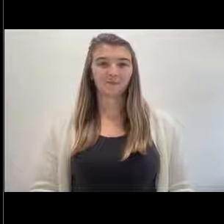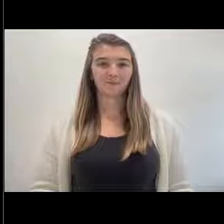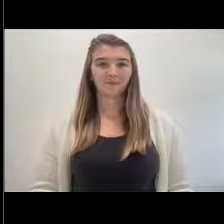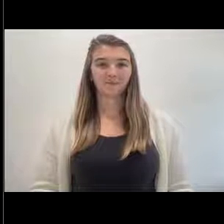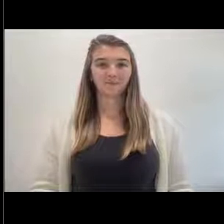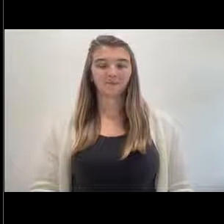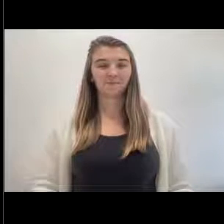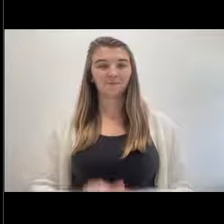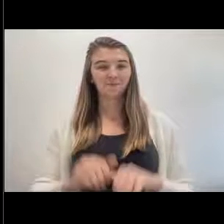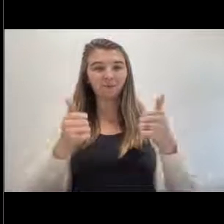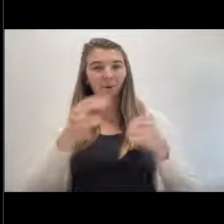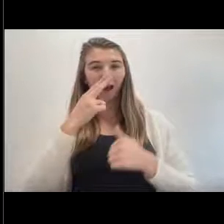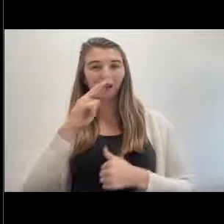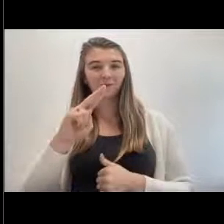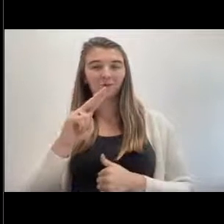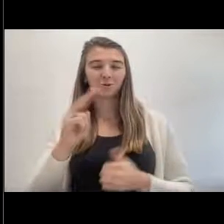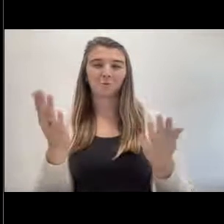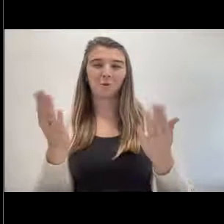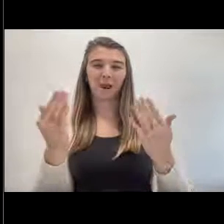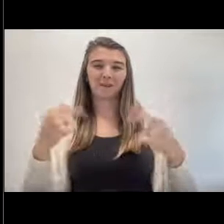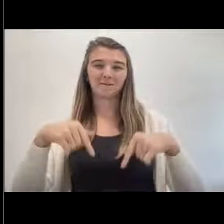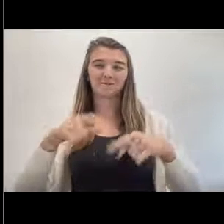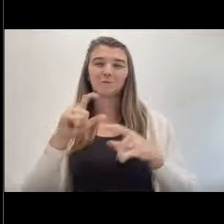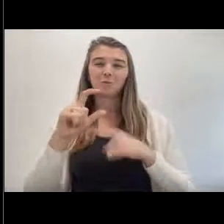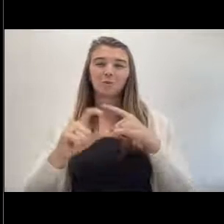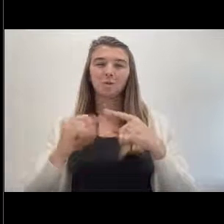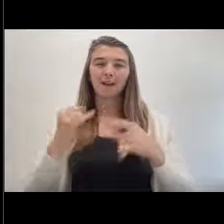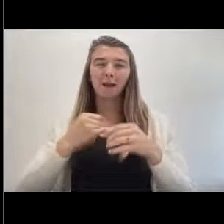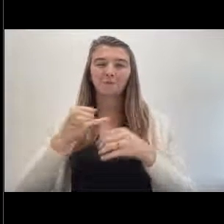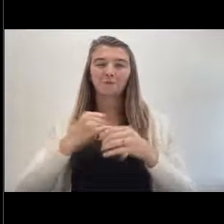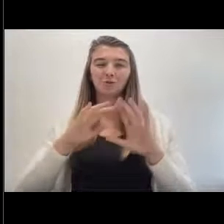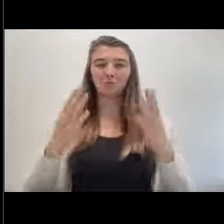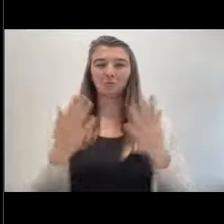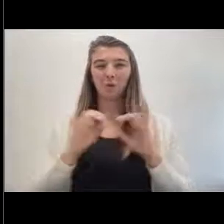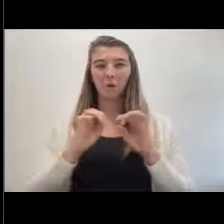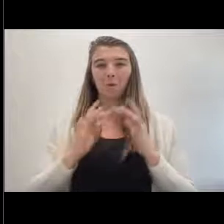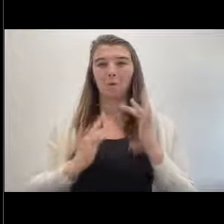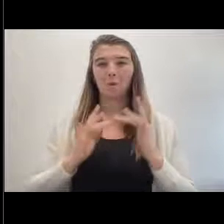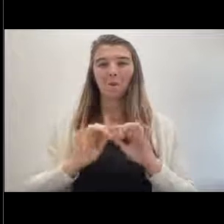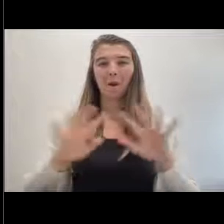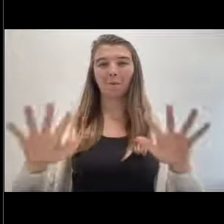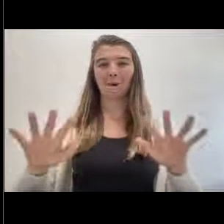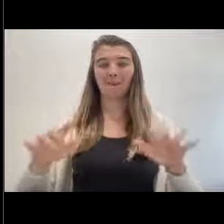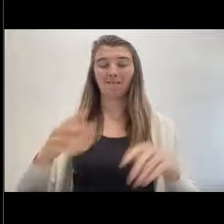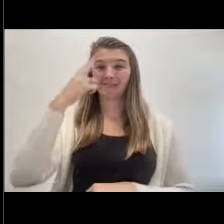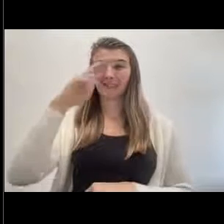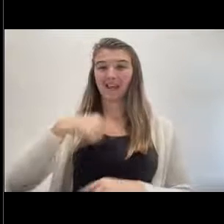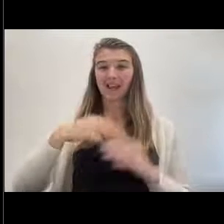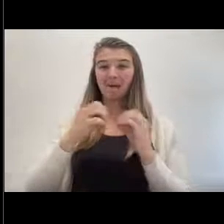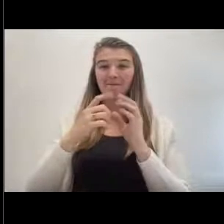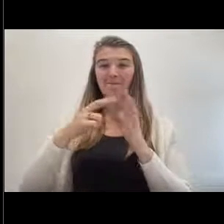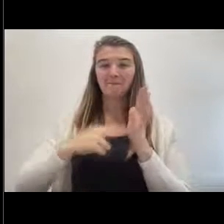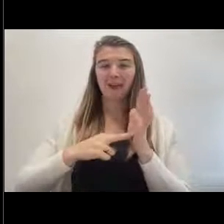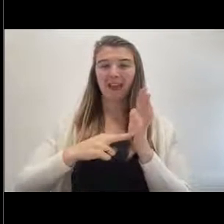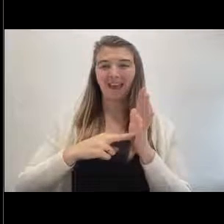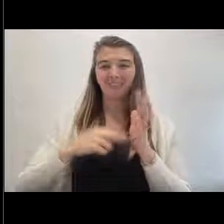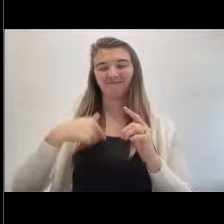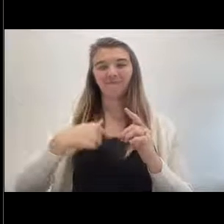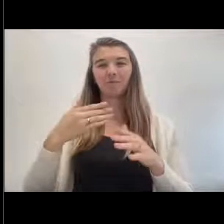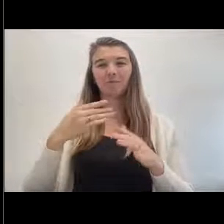Good afternoon and welcome to this Chemistry World webinar. I'm Ben Valsler, Chemistry World's digital editor. Now, my